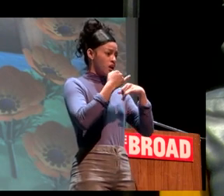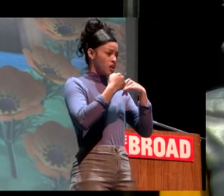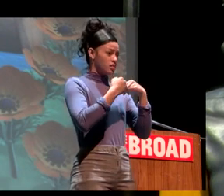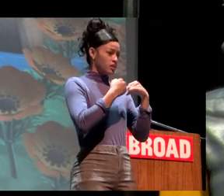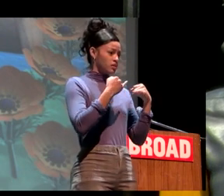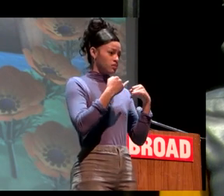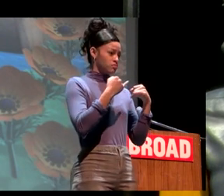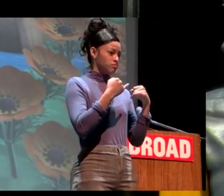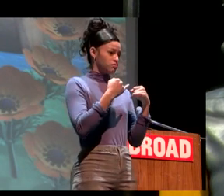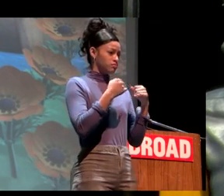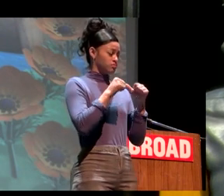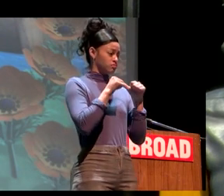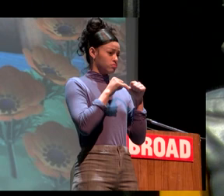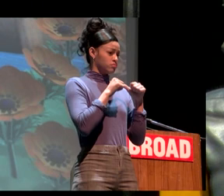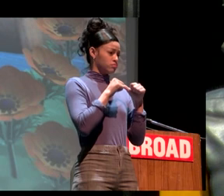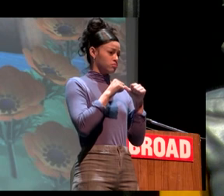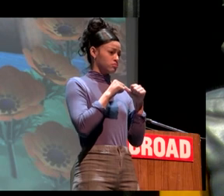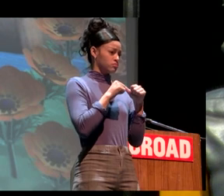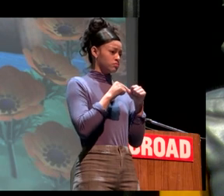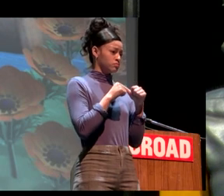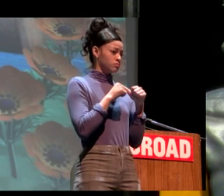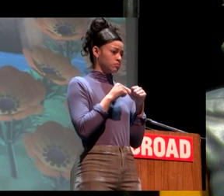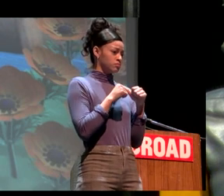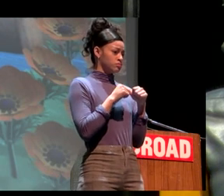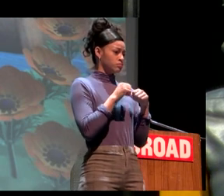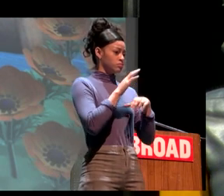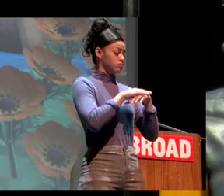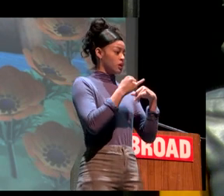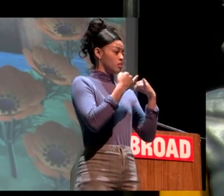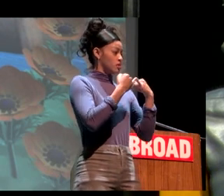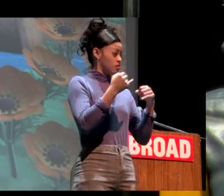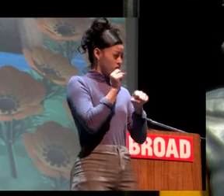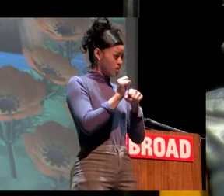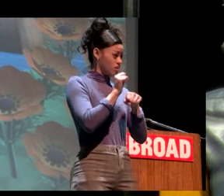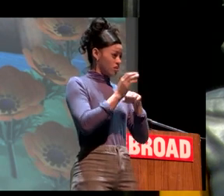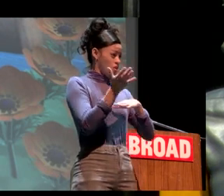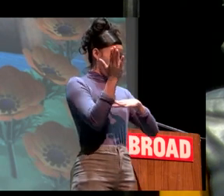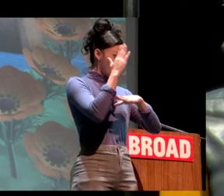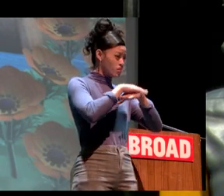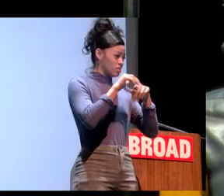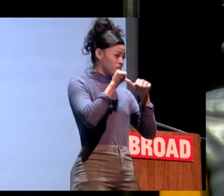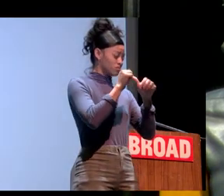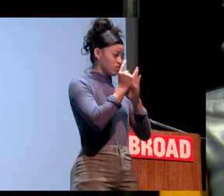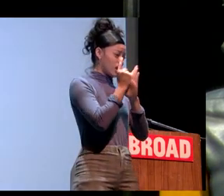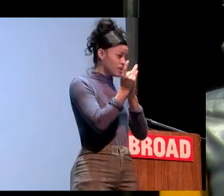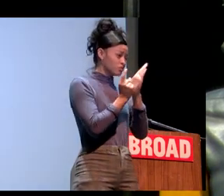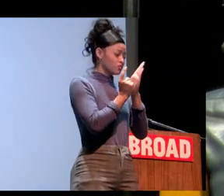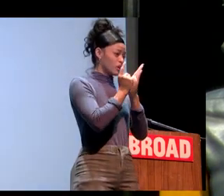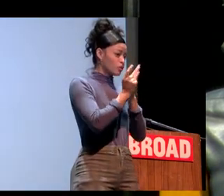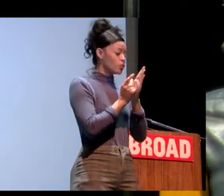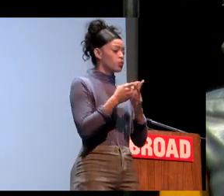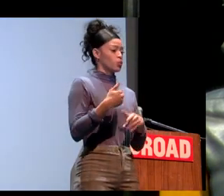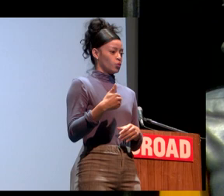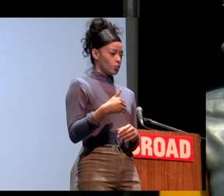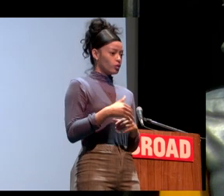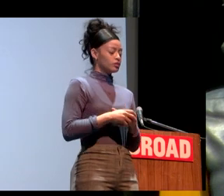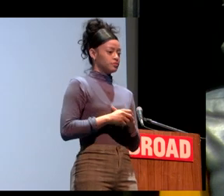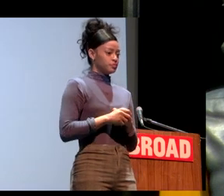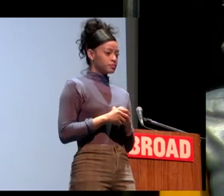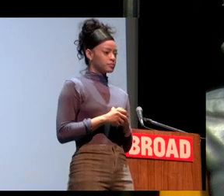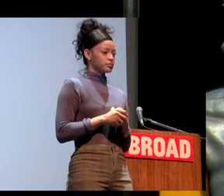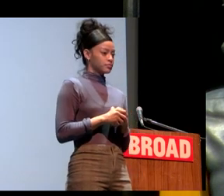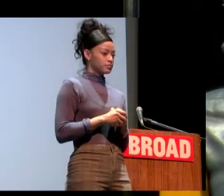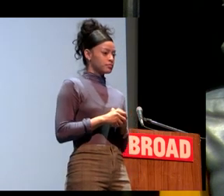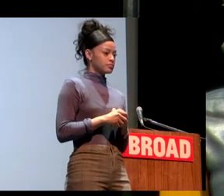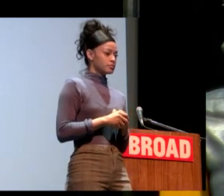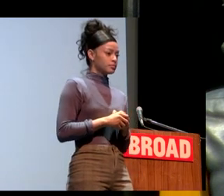sense. Could we get slide number 7? I want to pivot to Benoit, and I want to ask. Stuff to say yeah, what was said